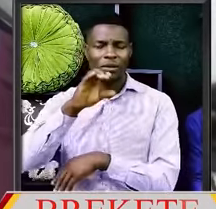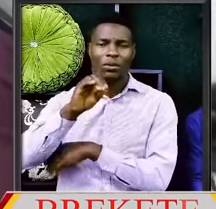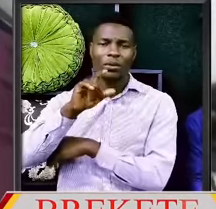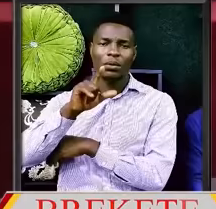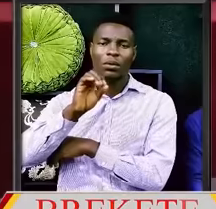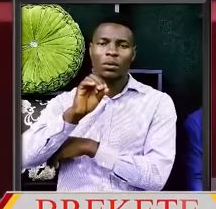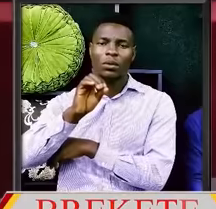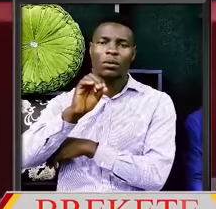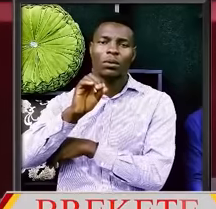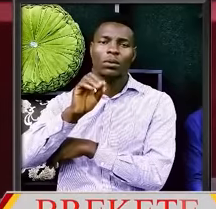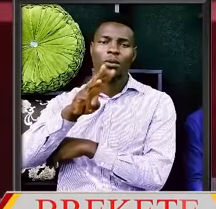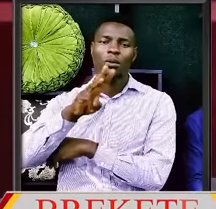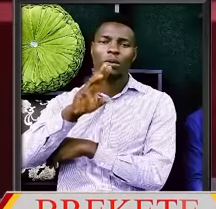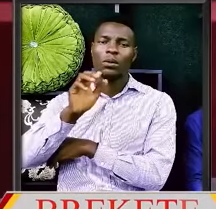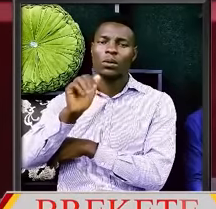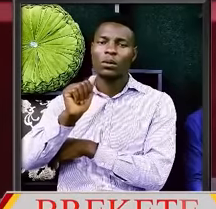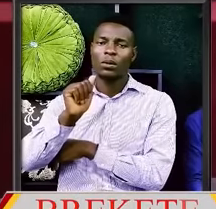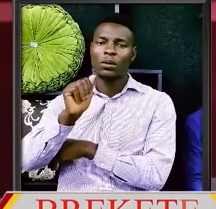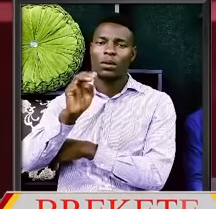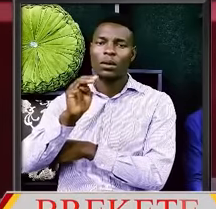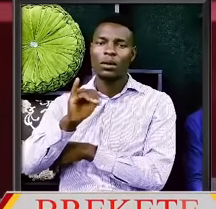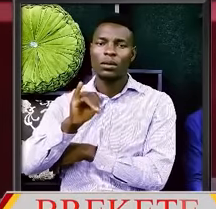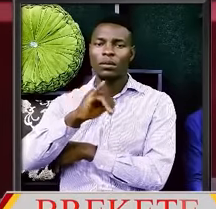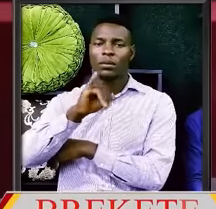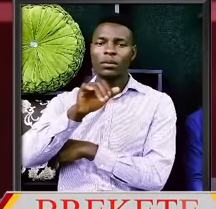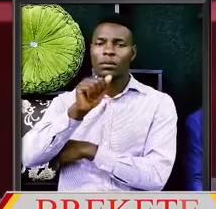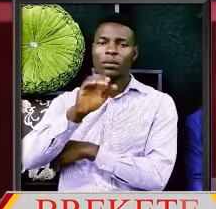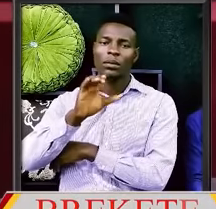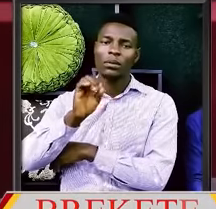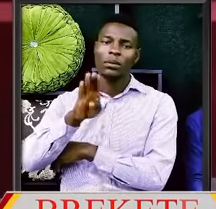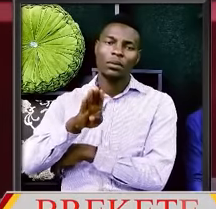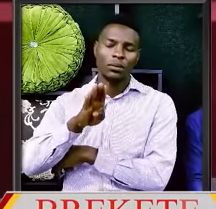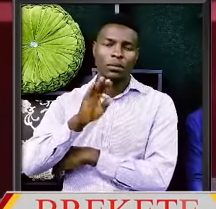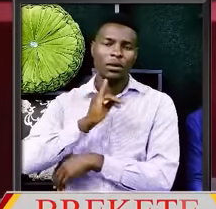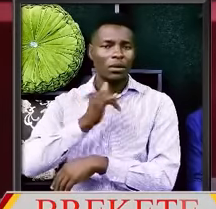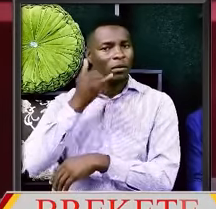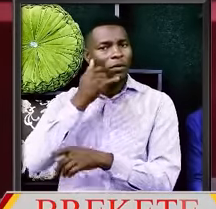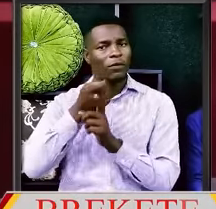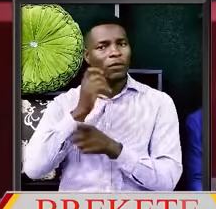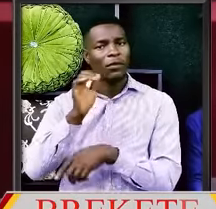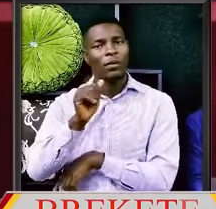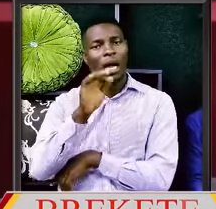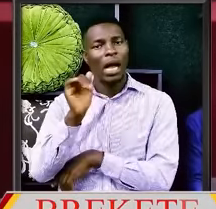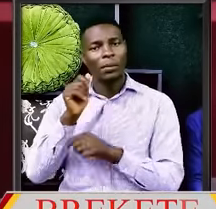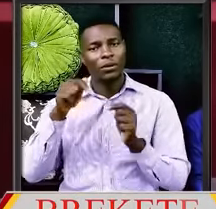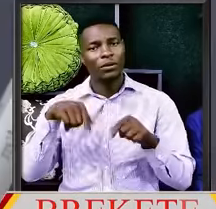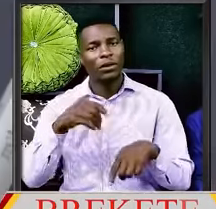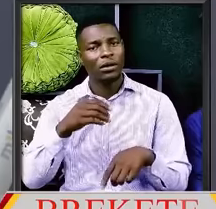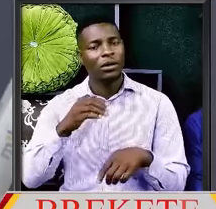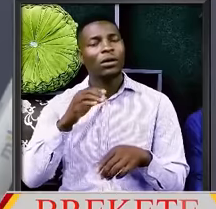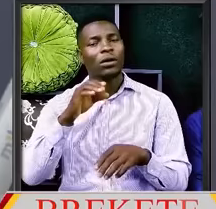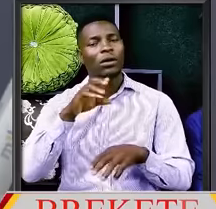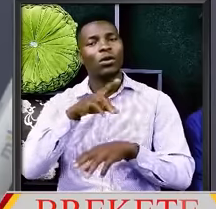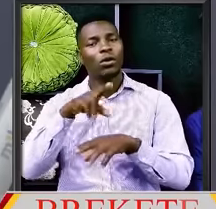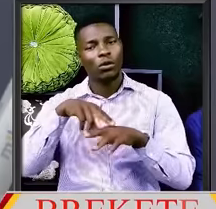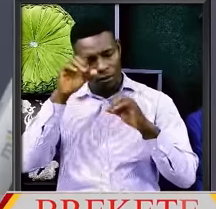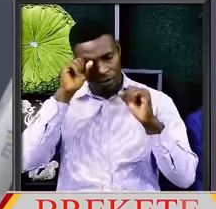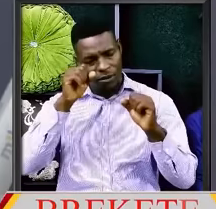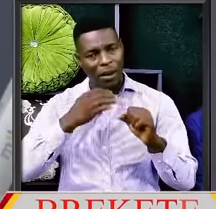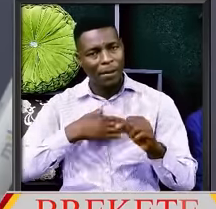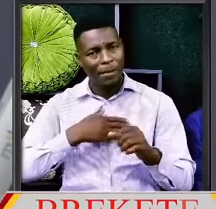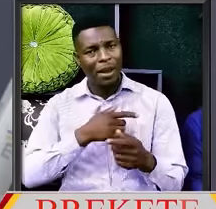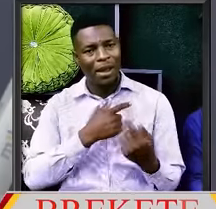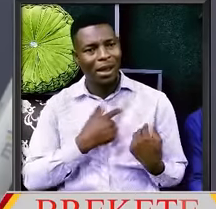I call you from Abuja, Sokoro here. Okay, waiting there, contributor. So. Ordinary Amen. My heart feels this